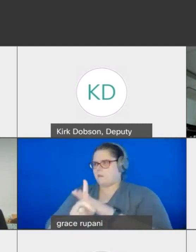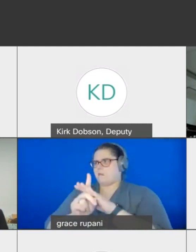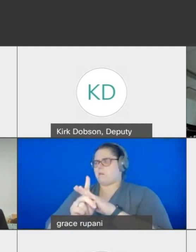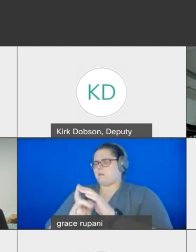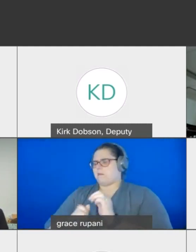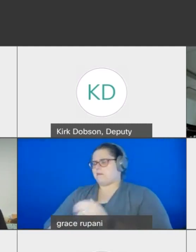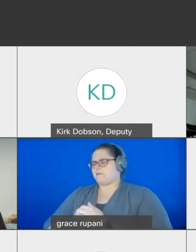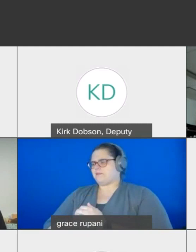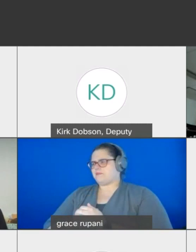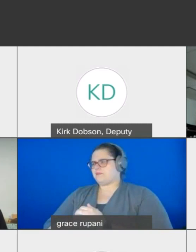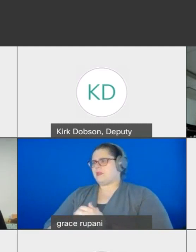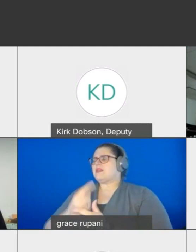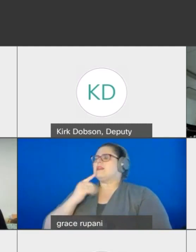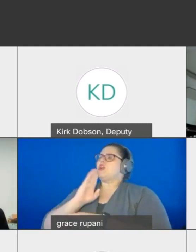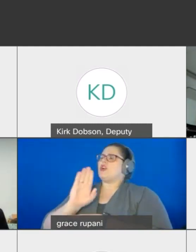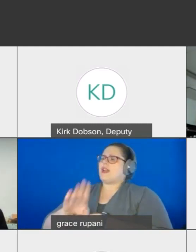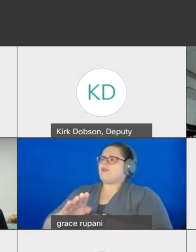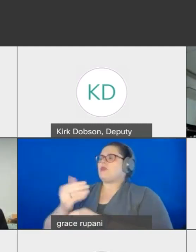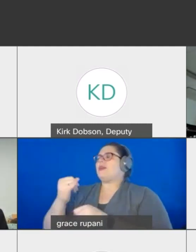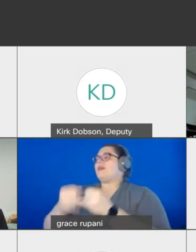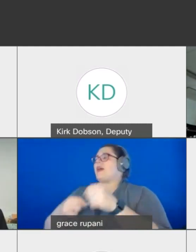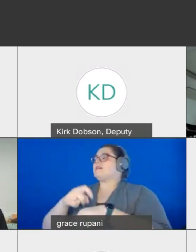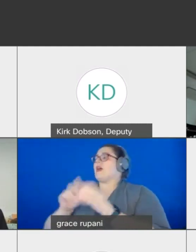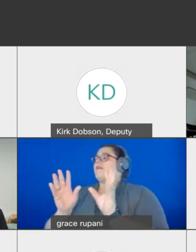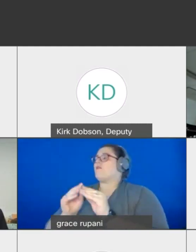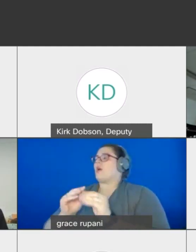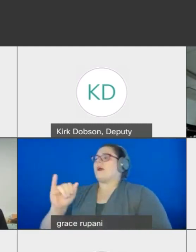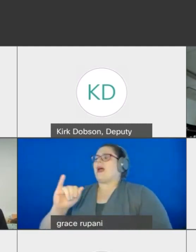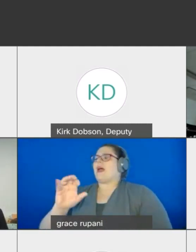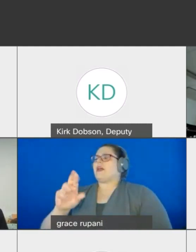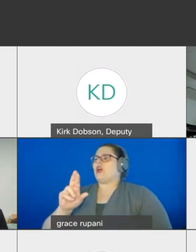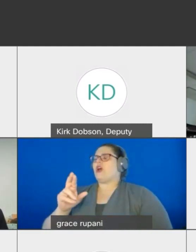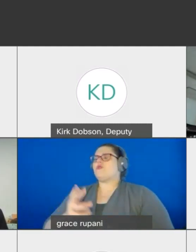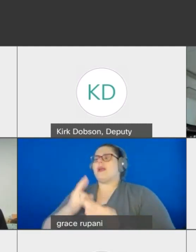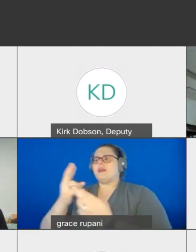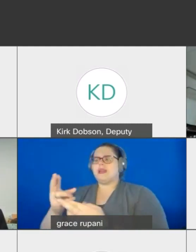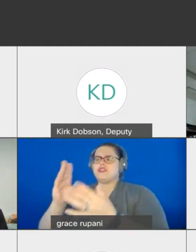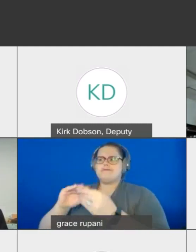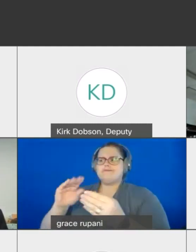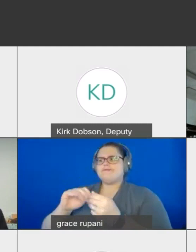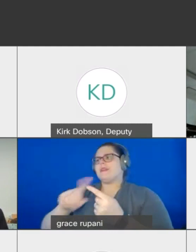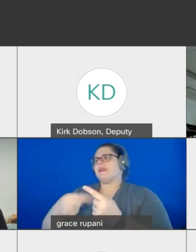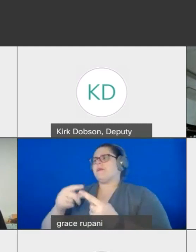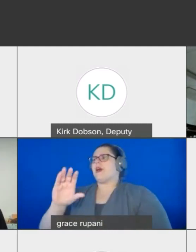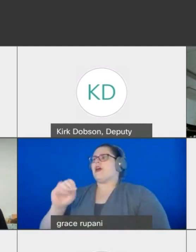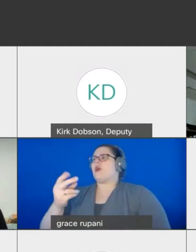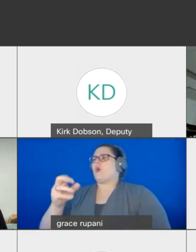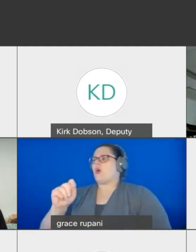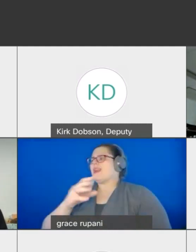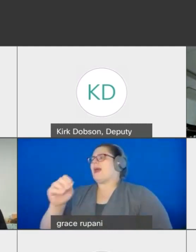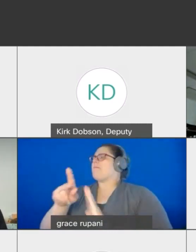Good afternoon. During the last forum, ICAR recommendations talked about cohort and policies. Can someone please elaborate a little further?